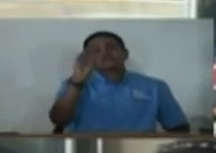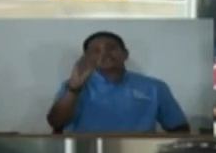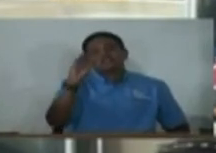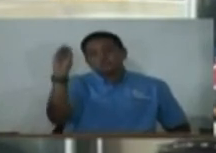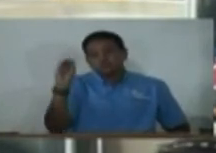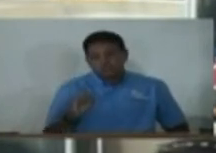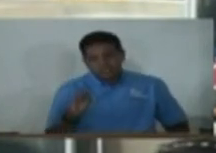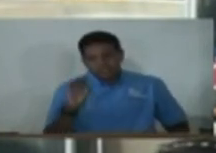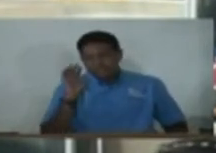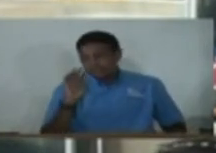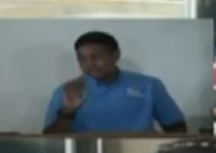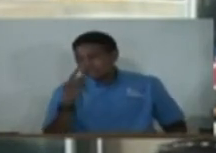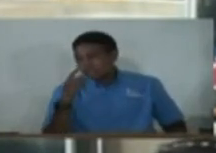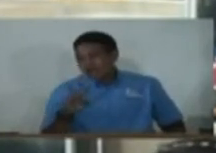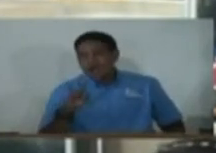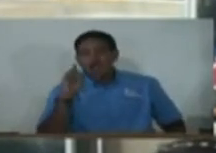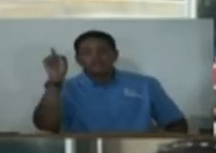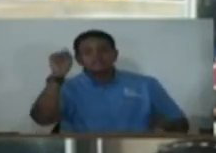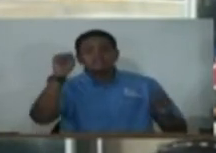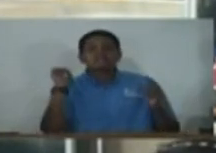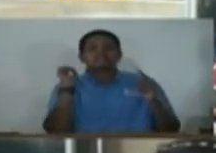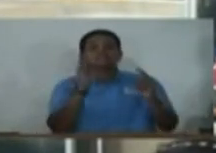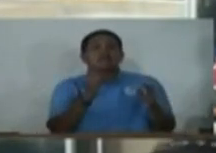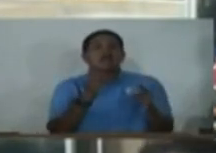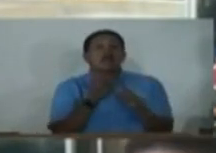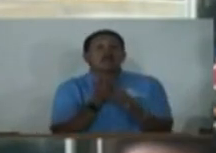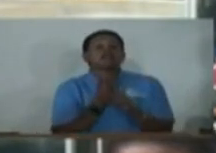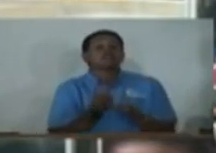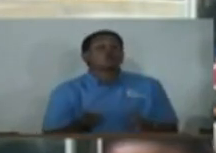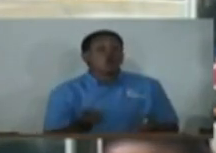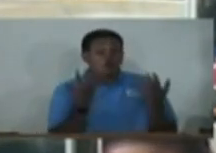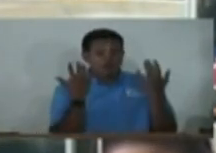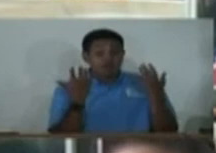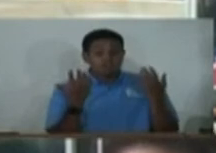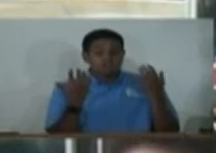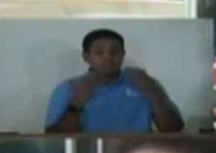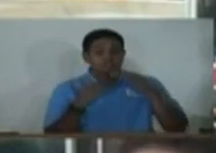6.6%. The target, Madam Speaker,